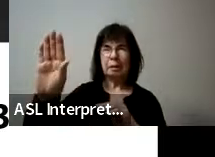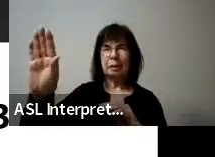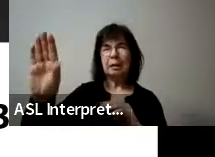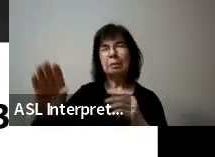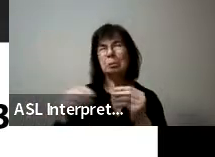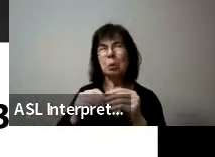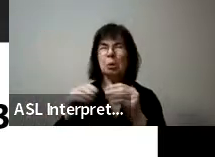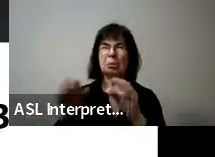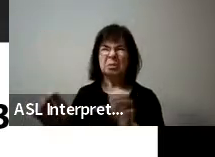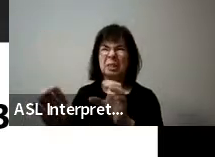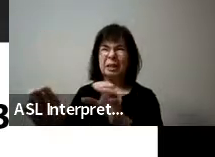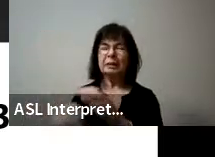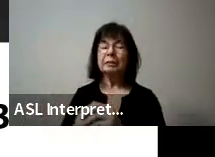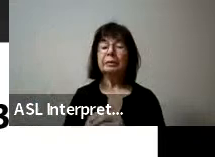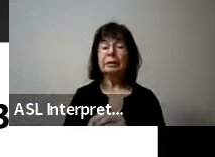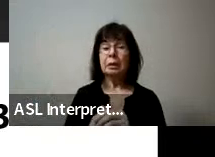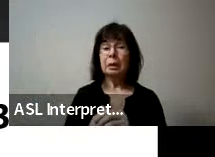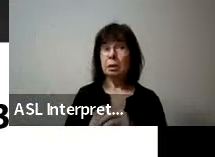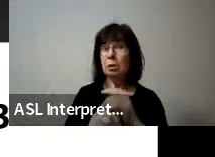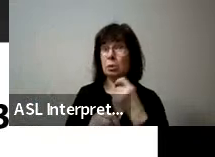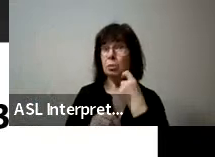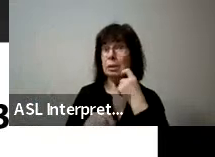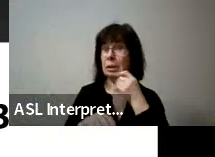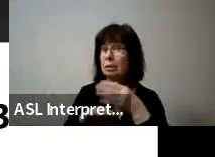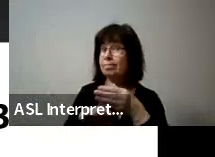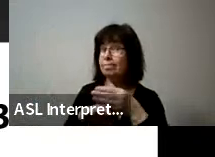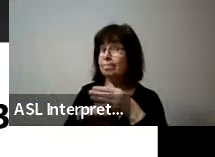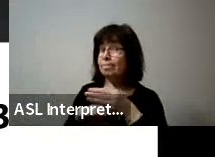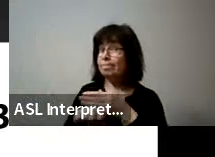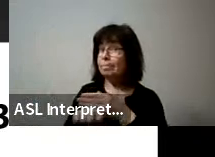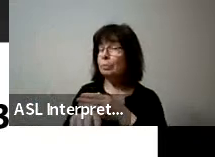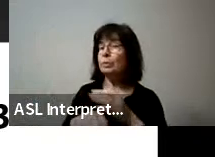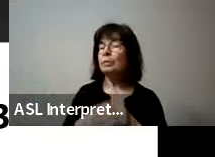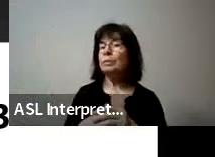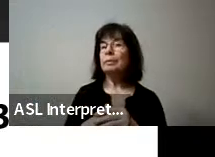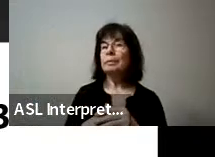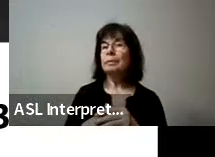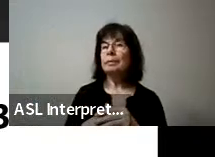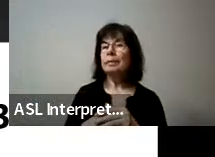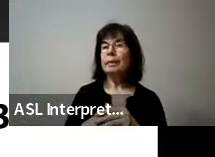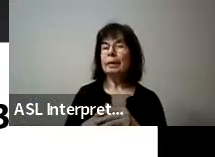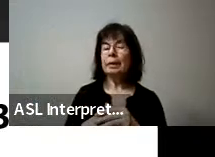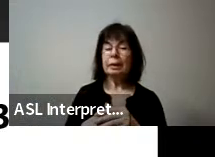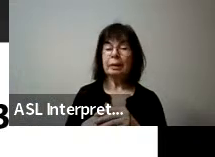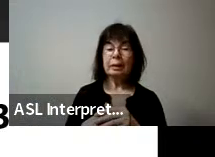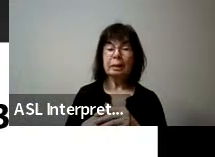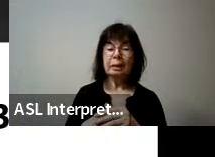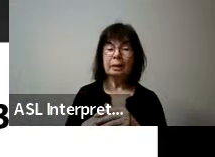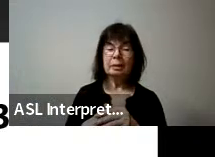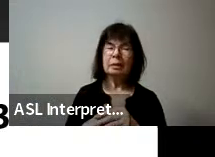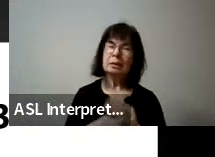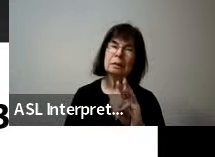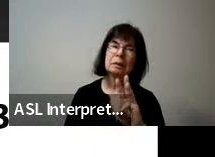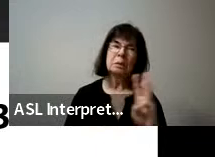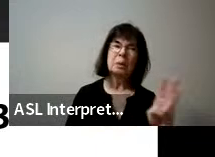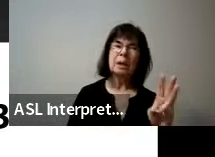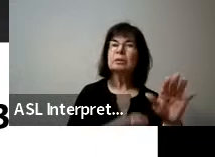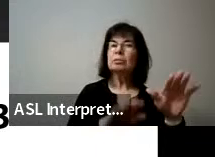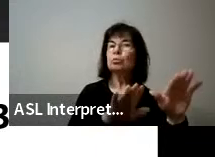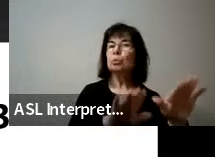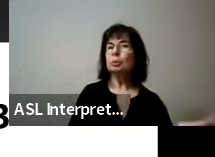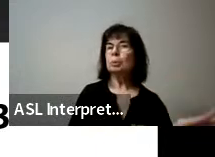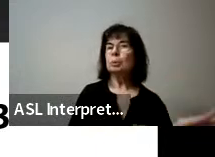This has actually been an improvement over recent weeks. And out west, it's pretty calm